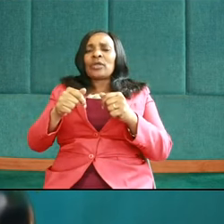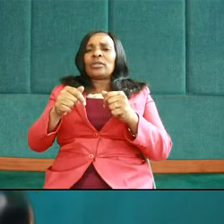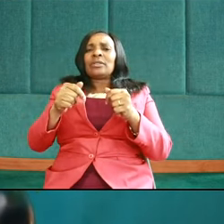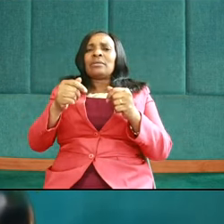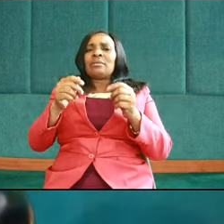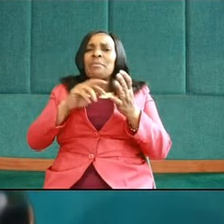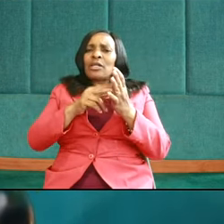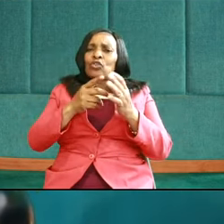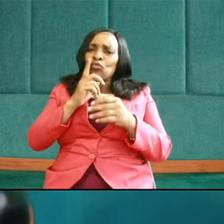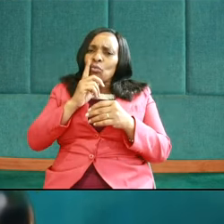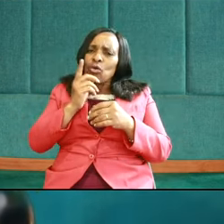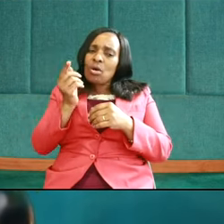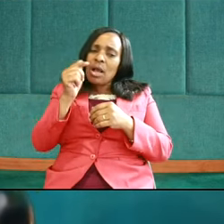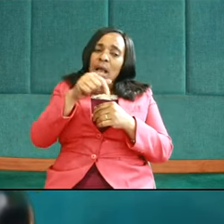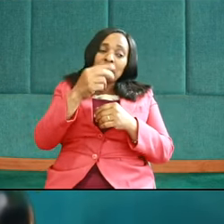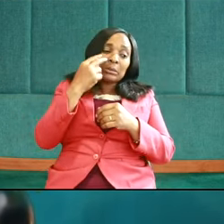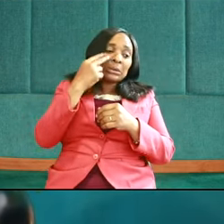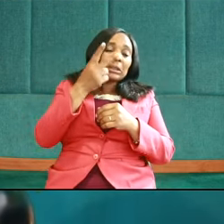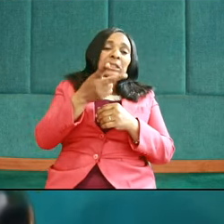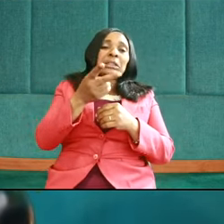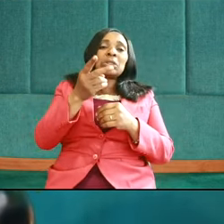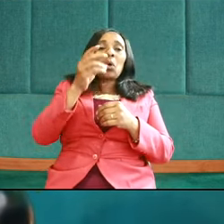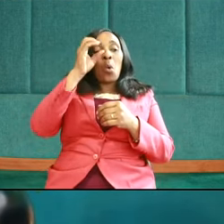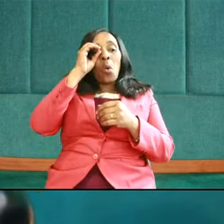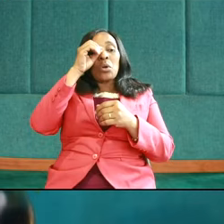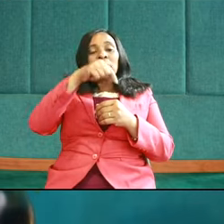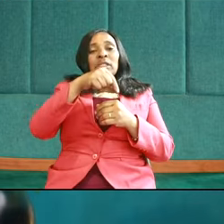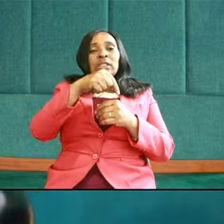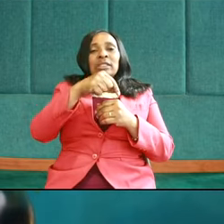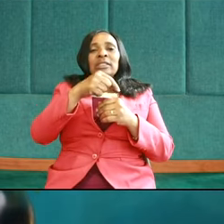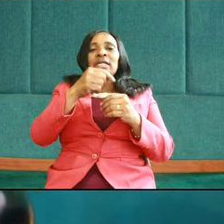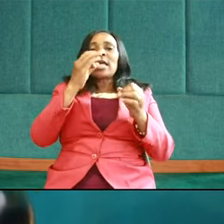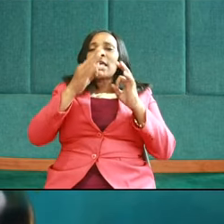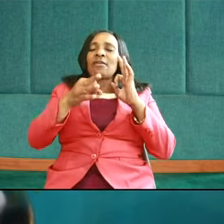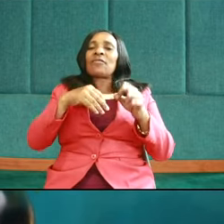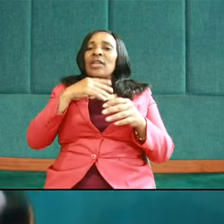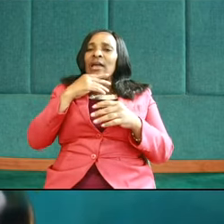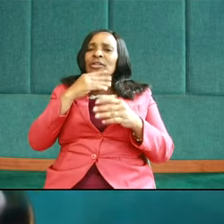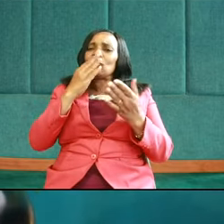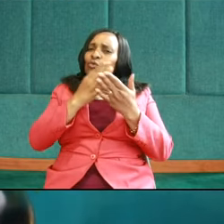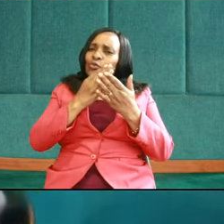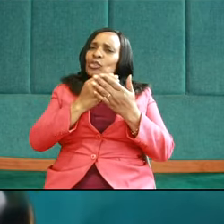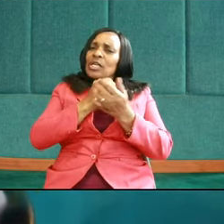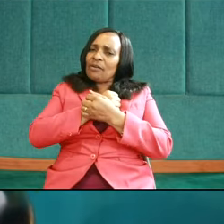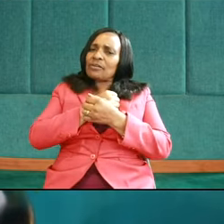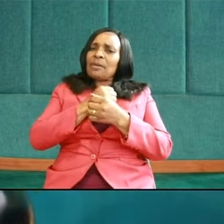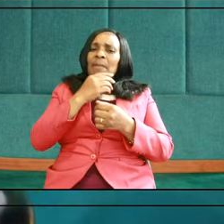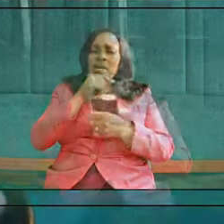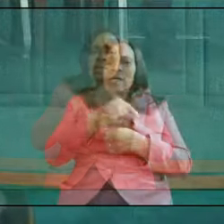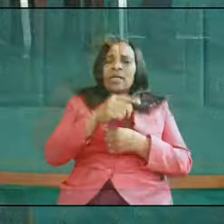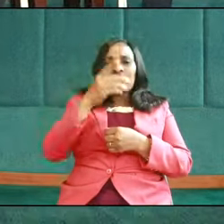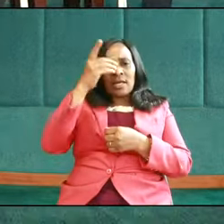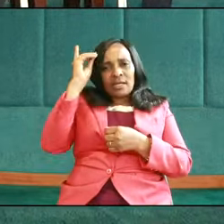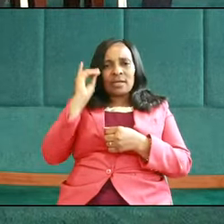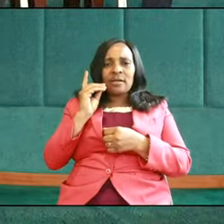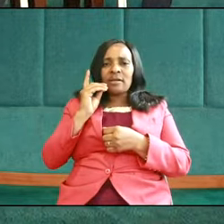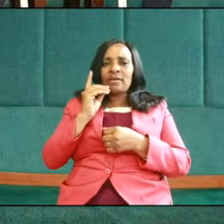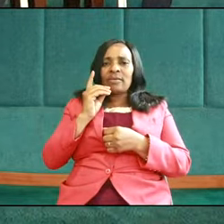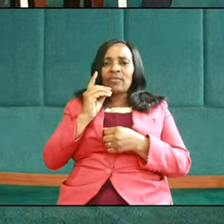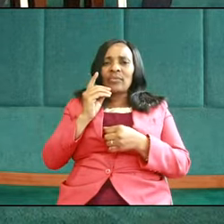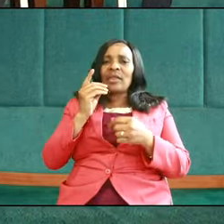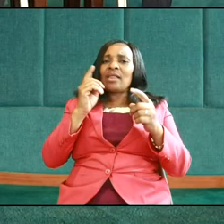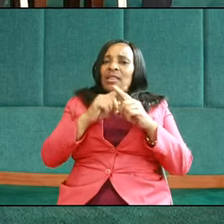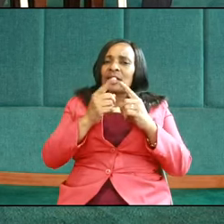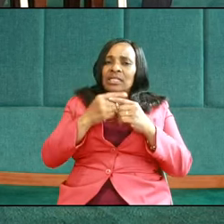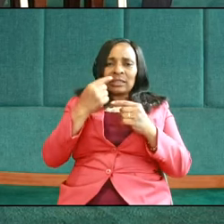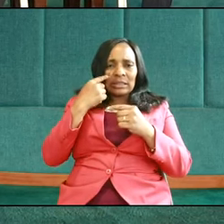day. I think he really loved Daniel to the point of doing that. Right. Yeah. I think I also see in the story